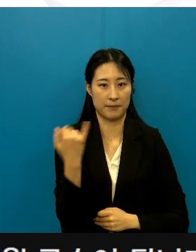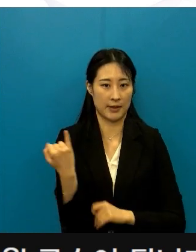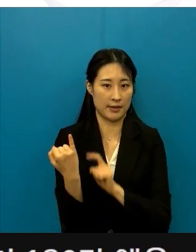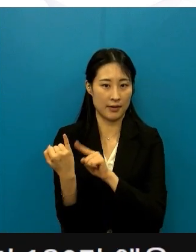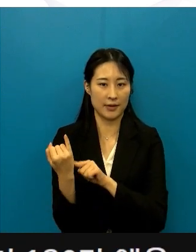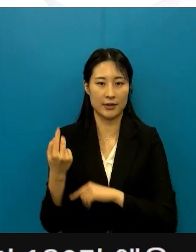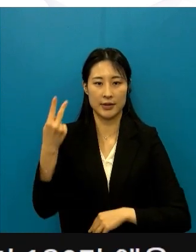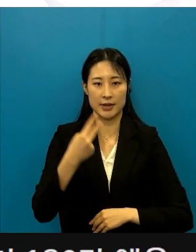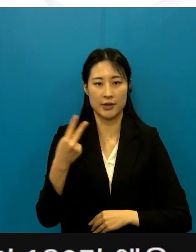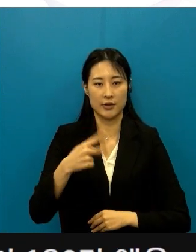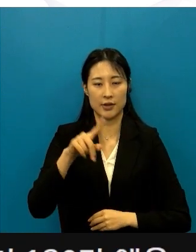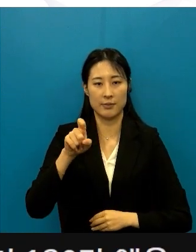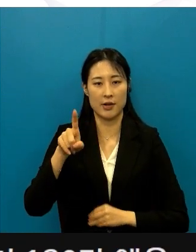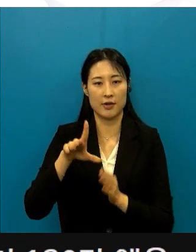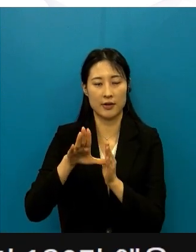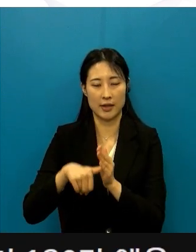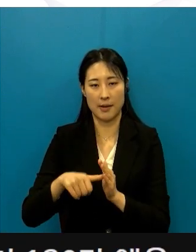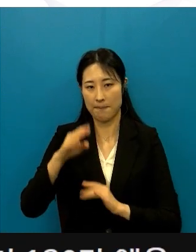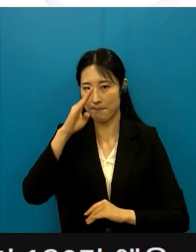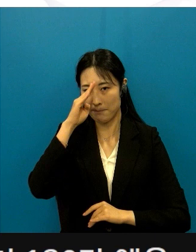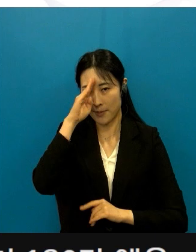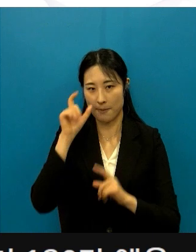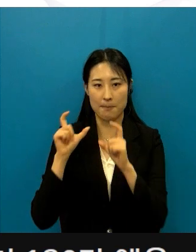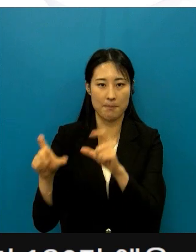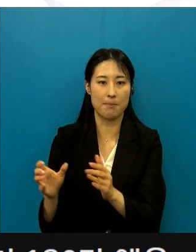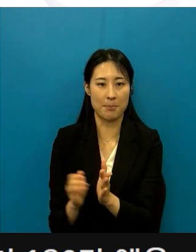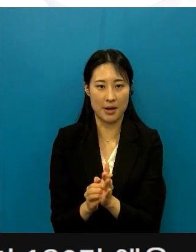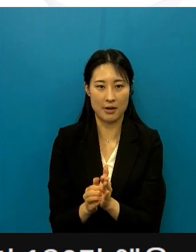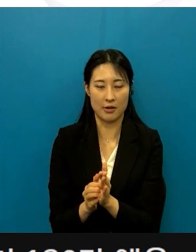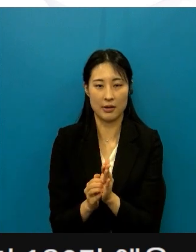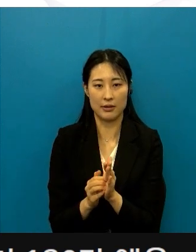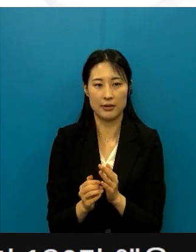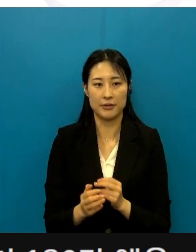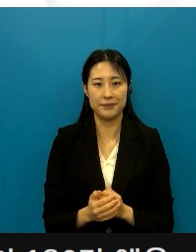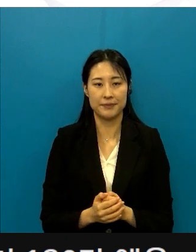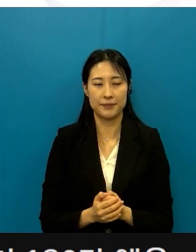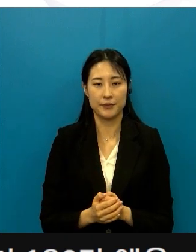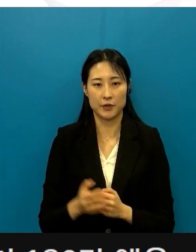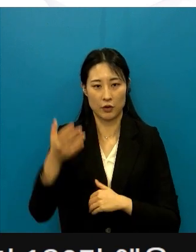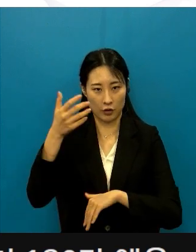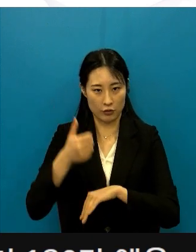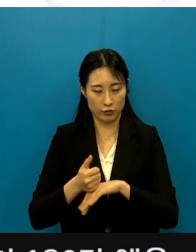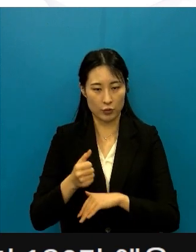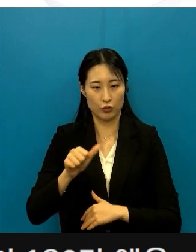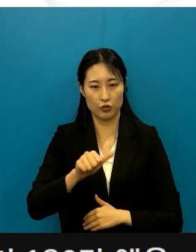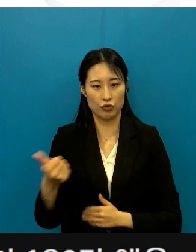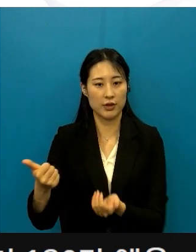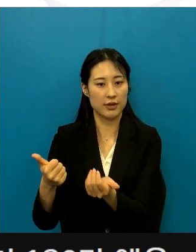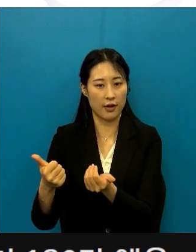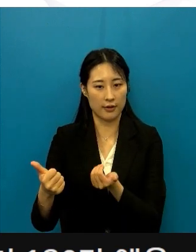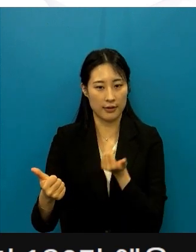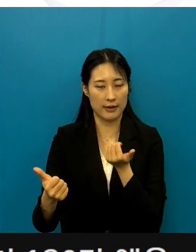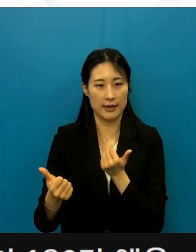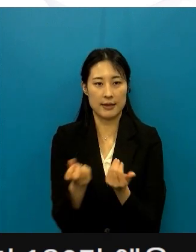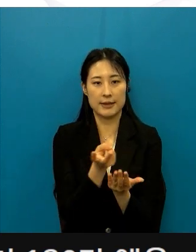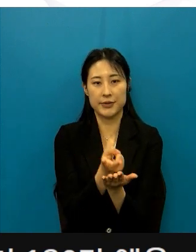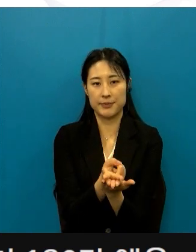around 2011. She was bedridden at the time of her death and decided not to have